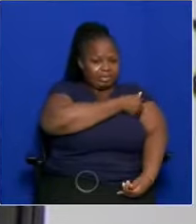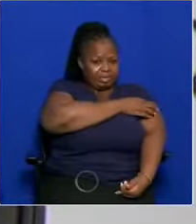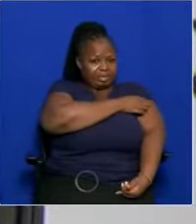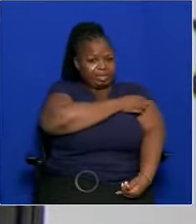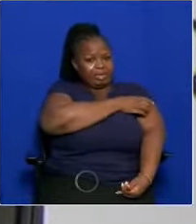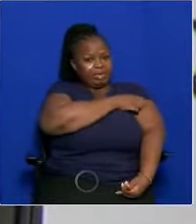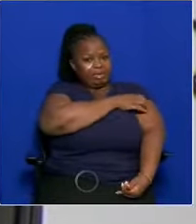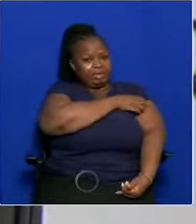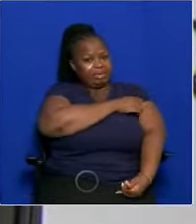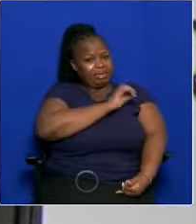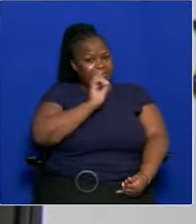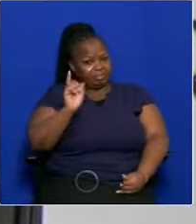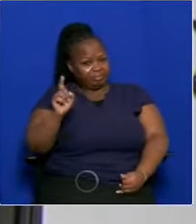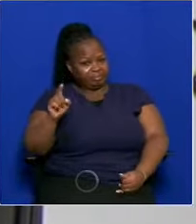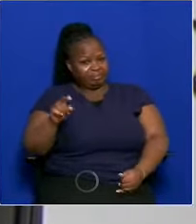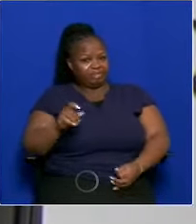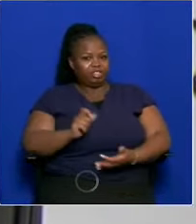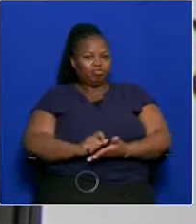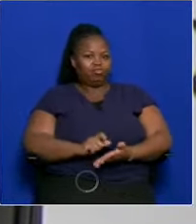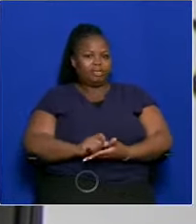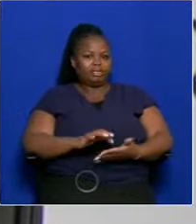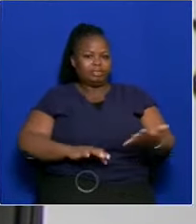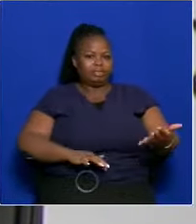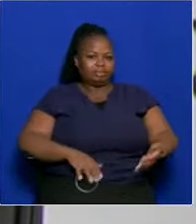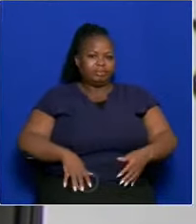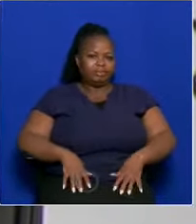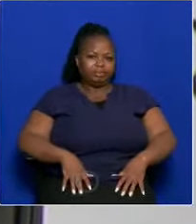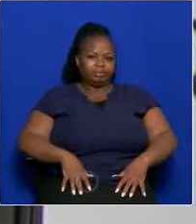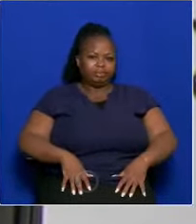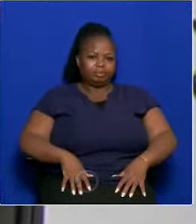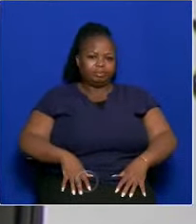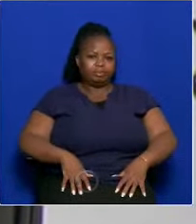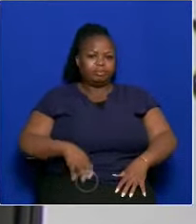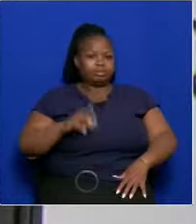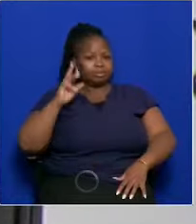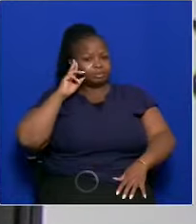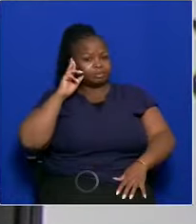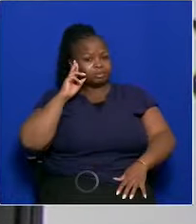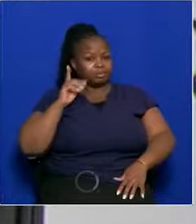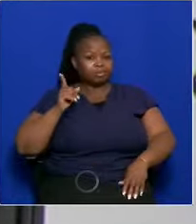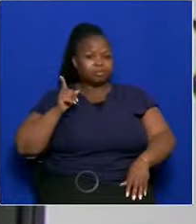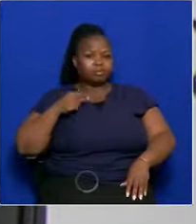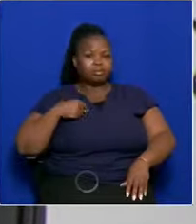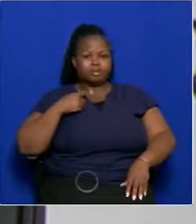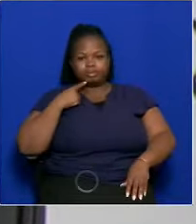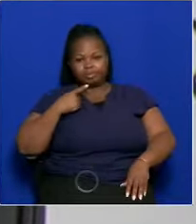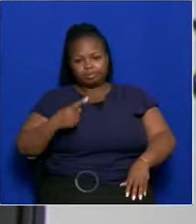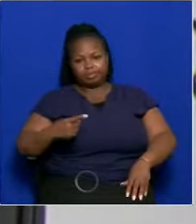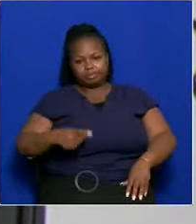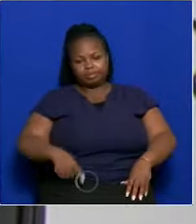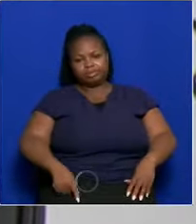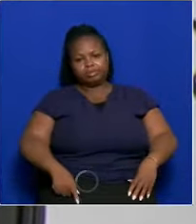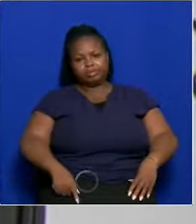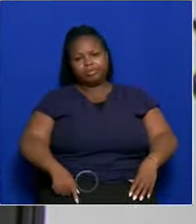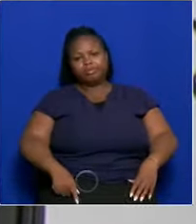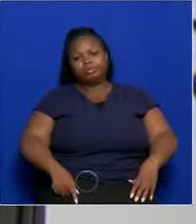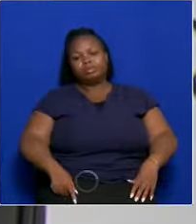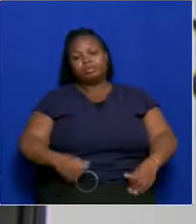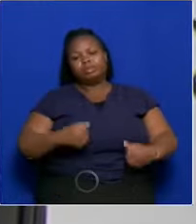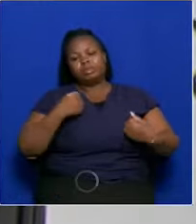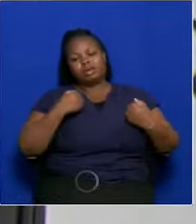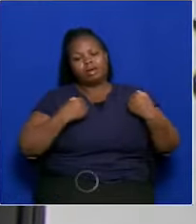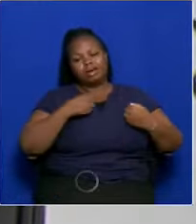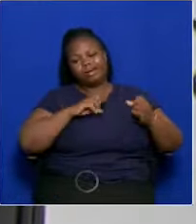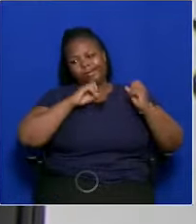writing. That's, So remember, yes. I'm saying, Yes. he took the vehicle there on the 12th and he